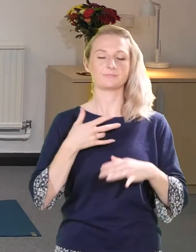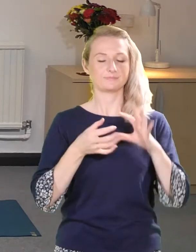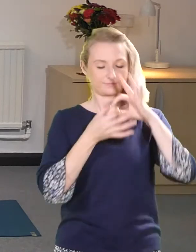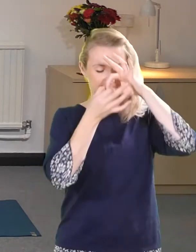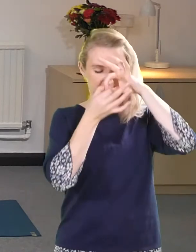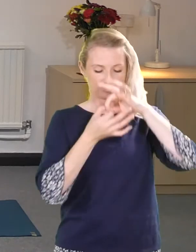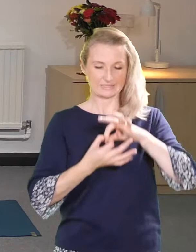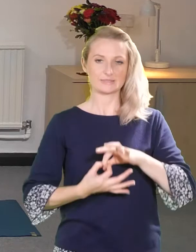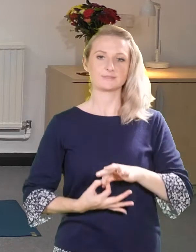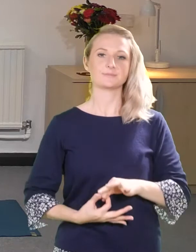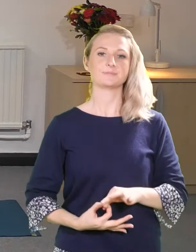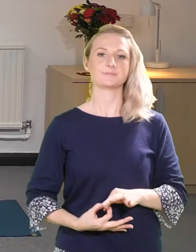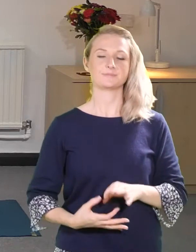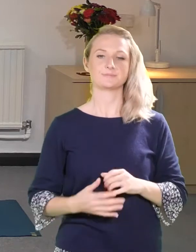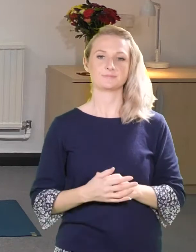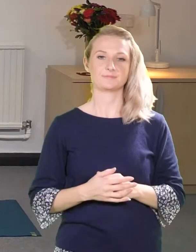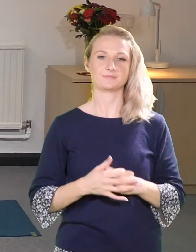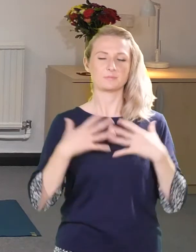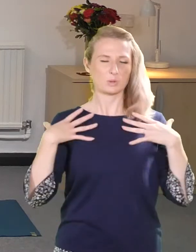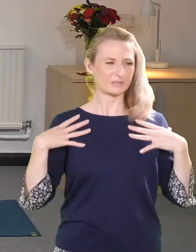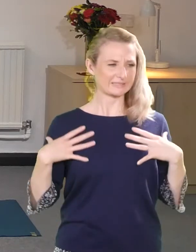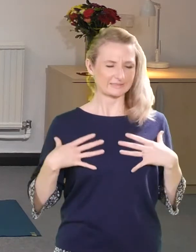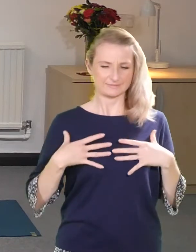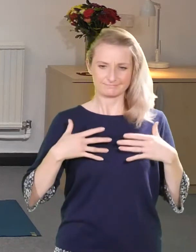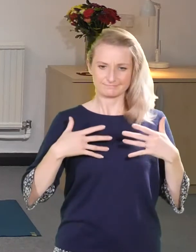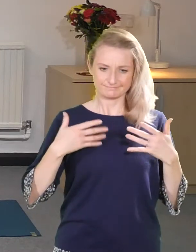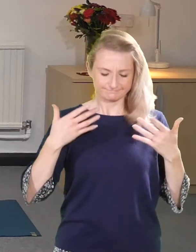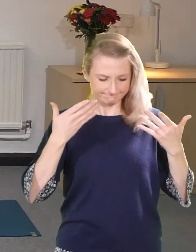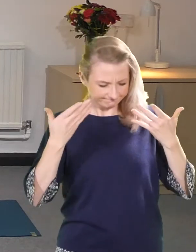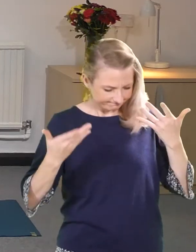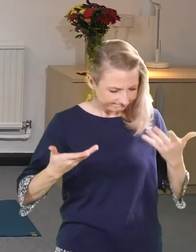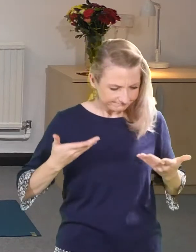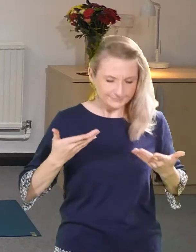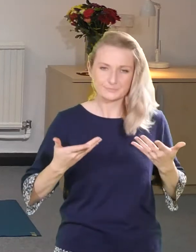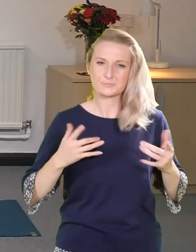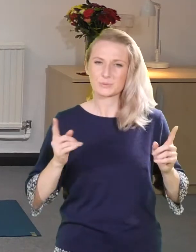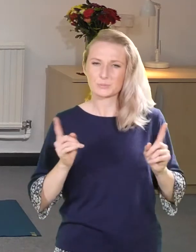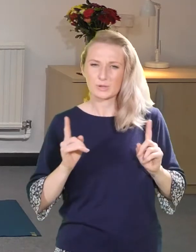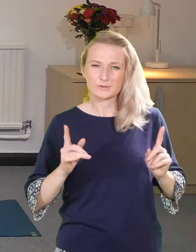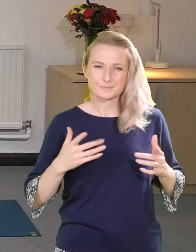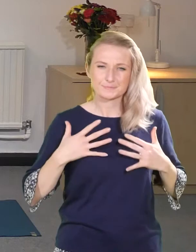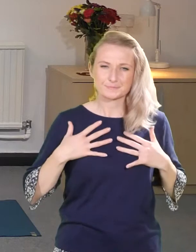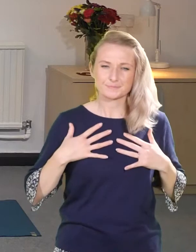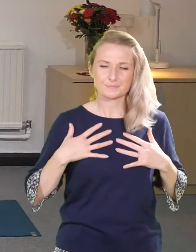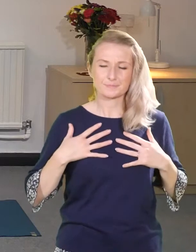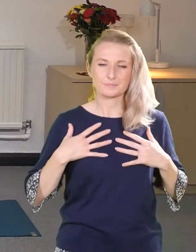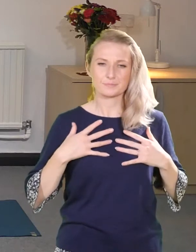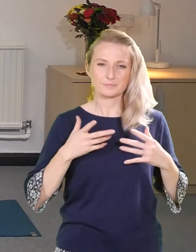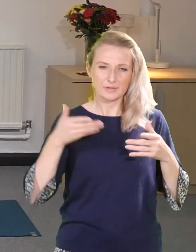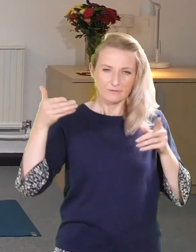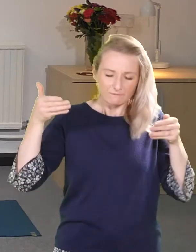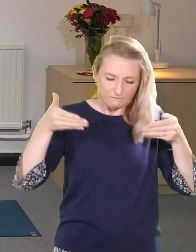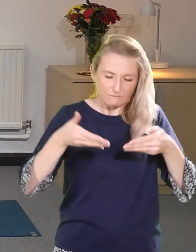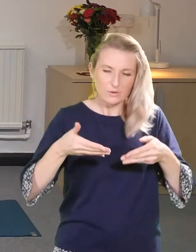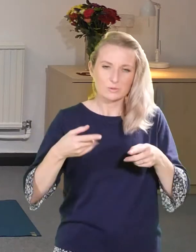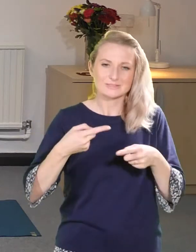So feel how your body feels at the beginning of this practice. Notice your legs, your feet,